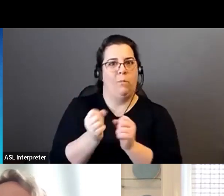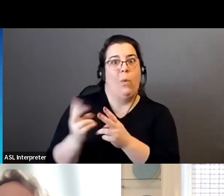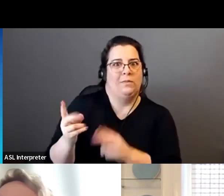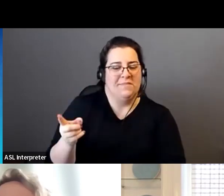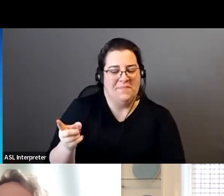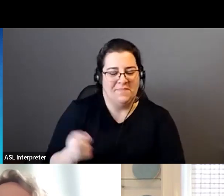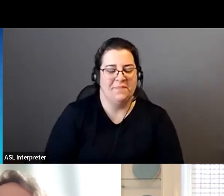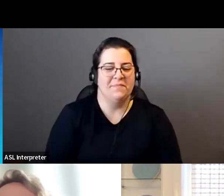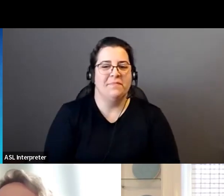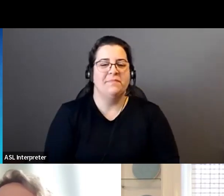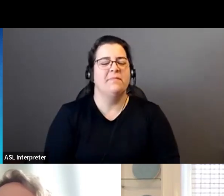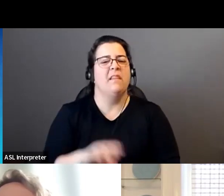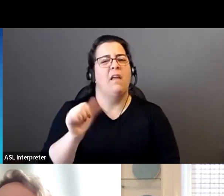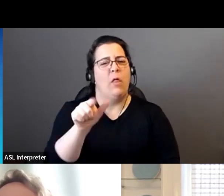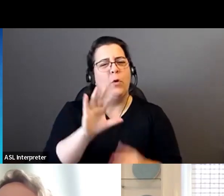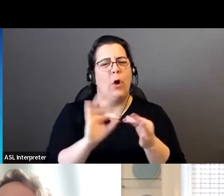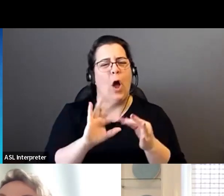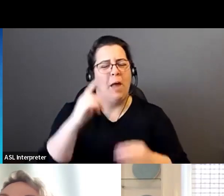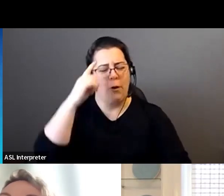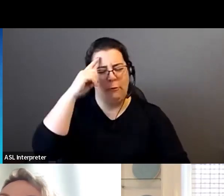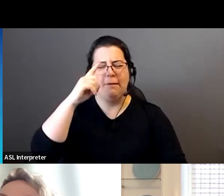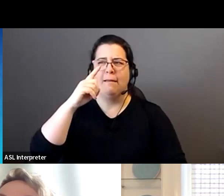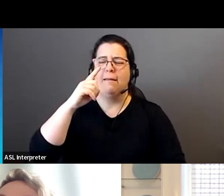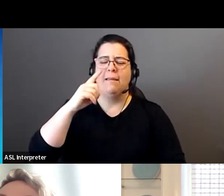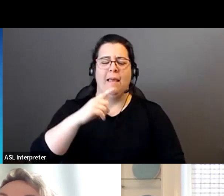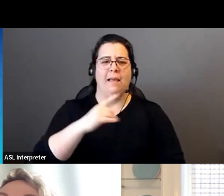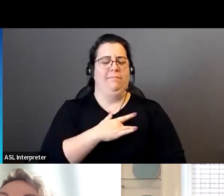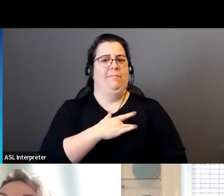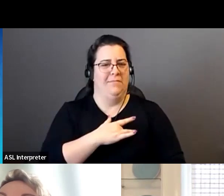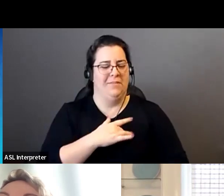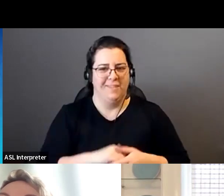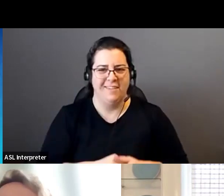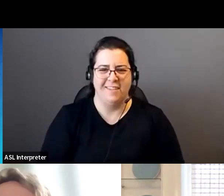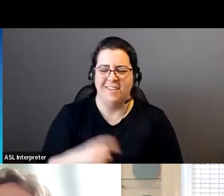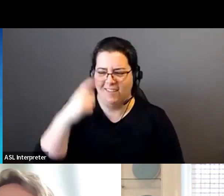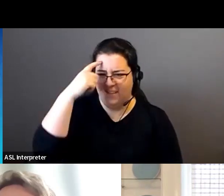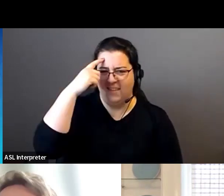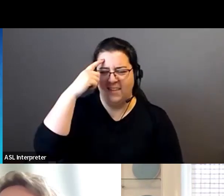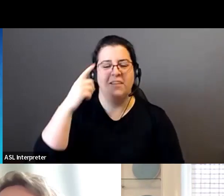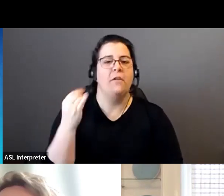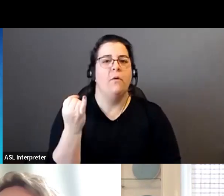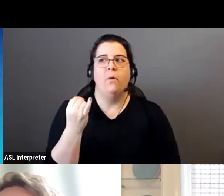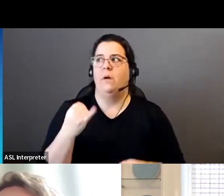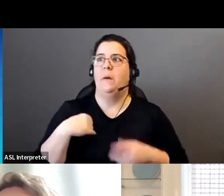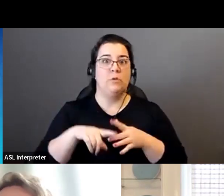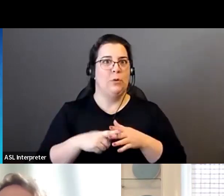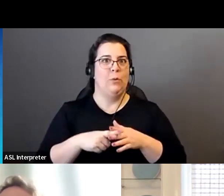just starting out and you don't really know who you're going to have on your show, invite somebody that you know that you can have a good conversation with.